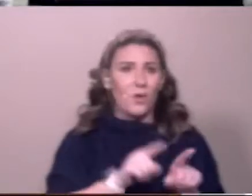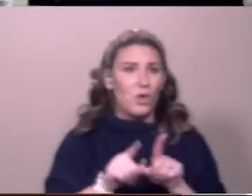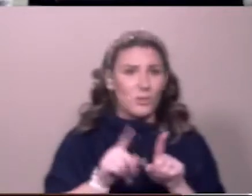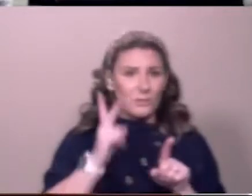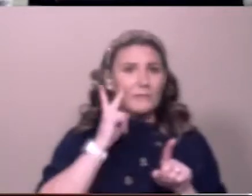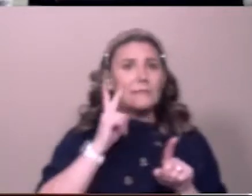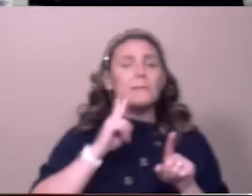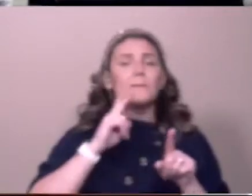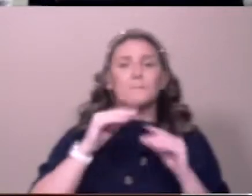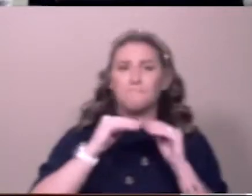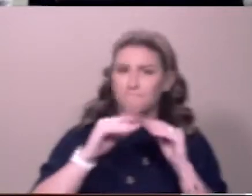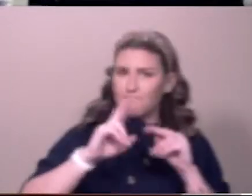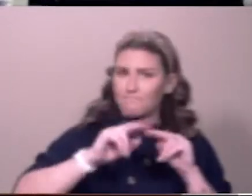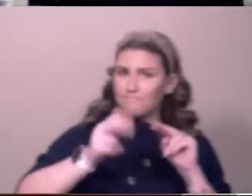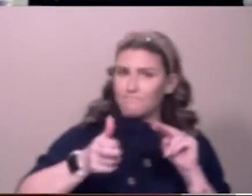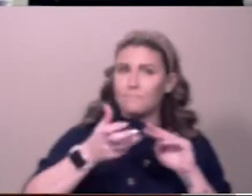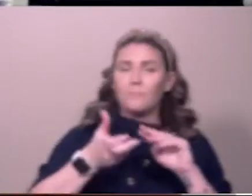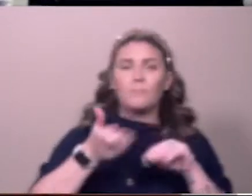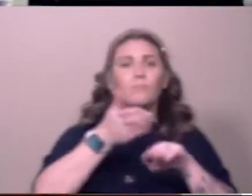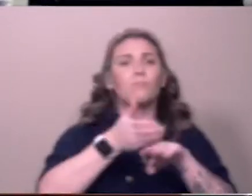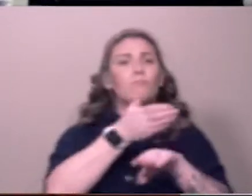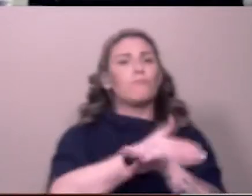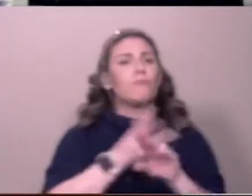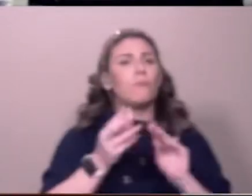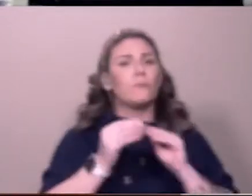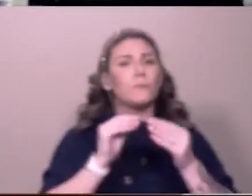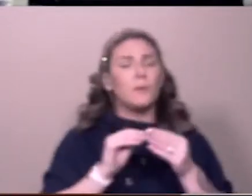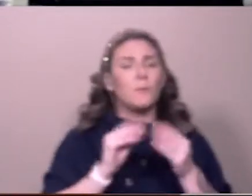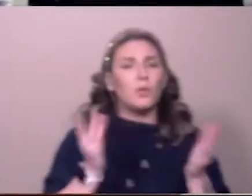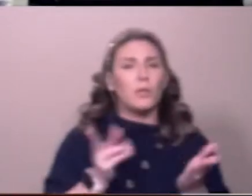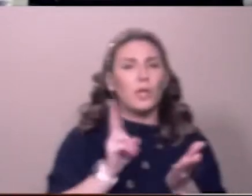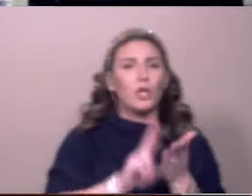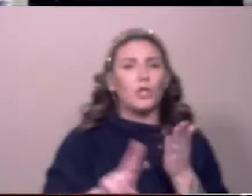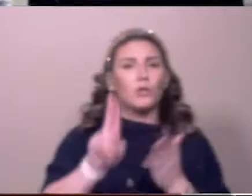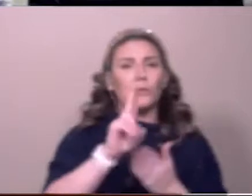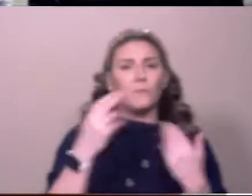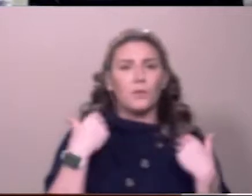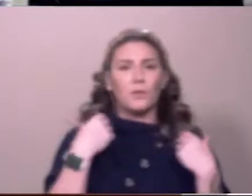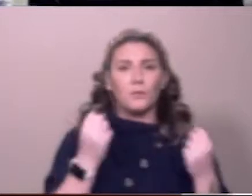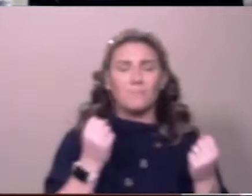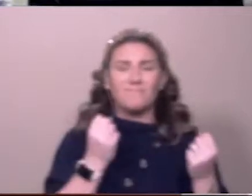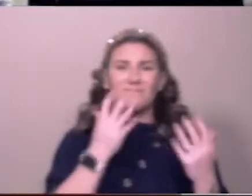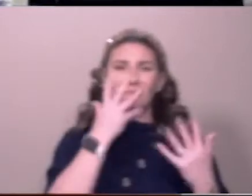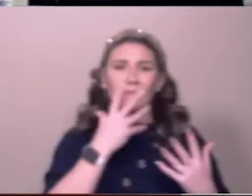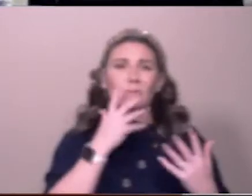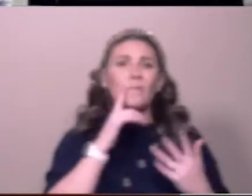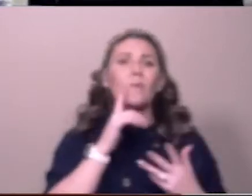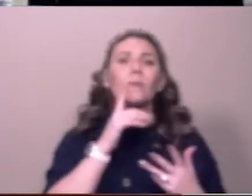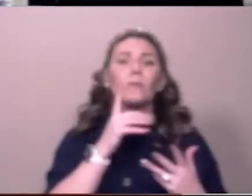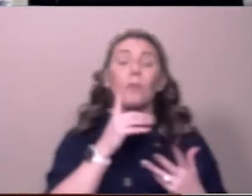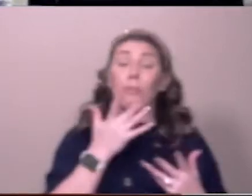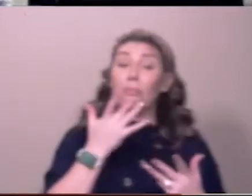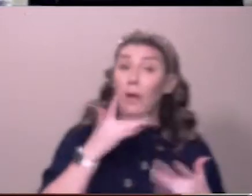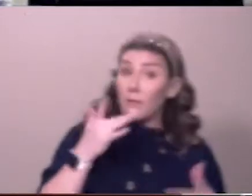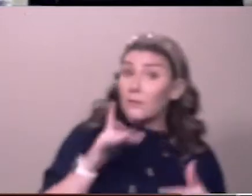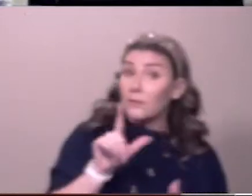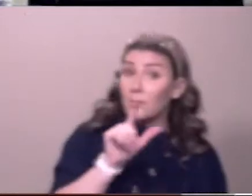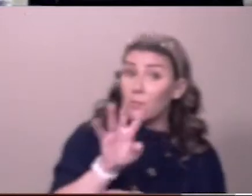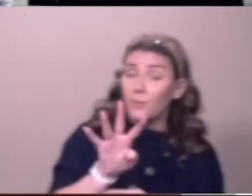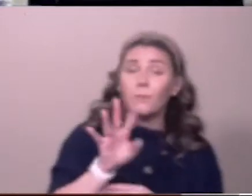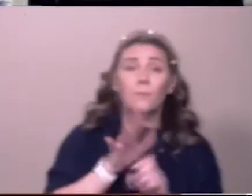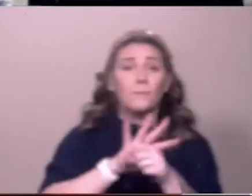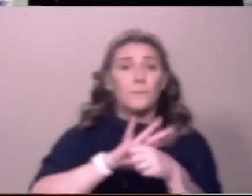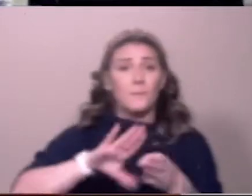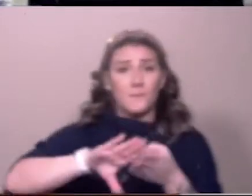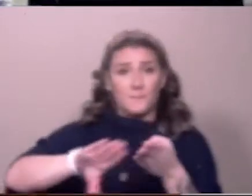some improvement in our numbers here at University Health. We had 24 COVID discharges yesterday. So today we're